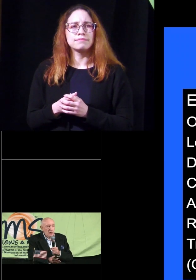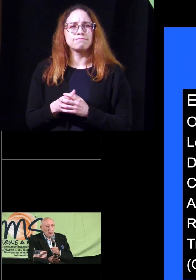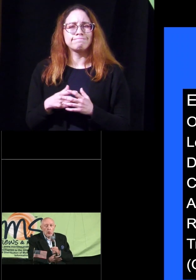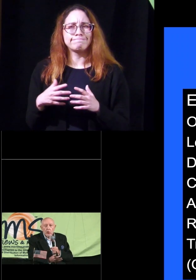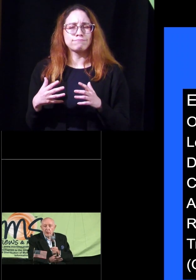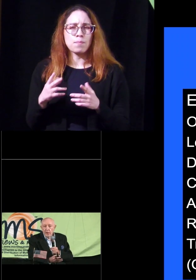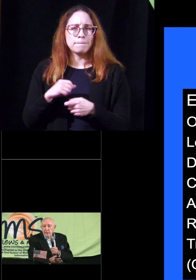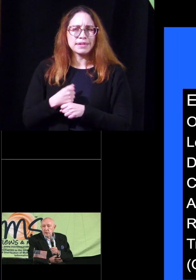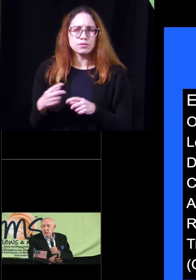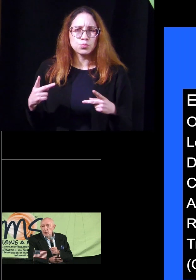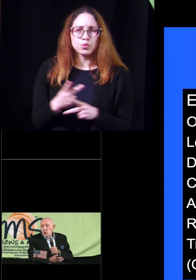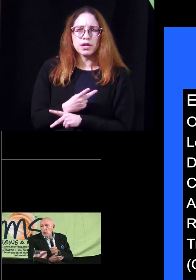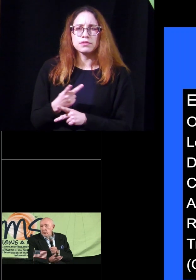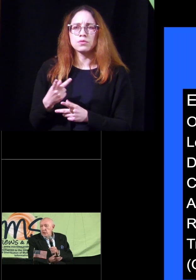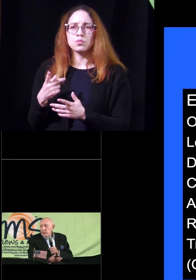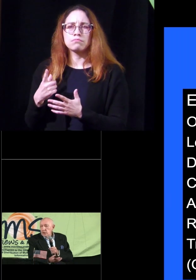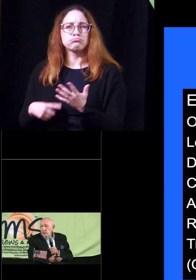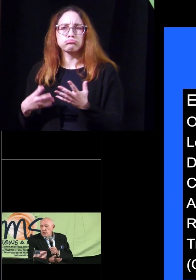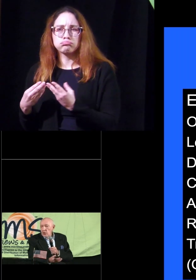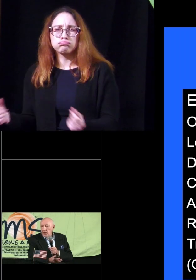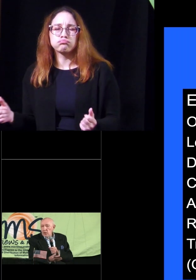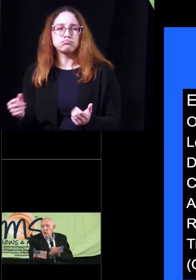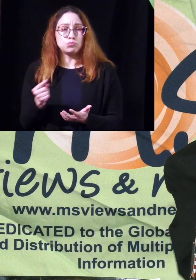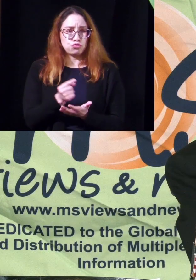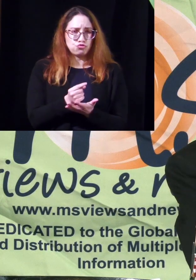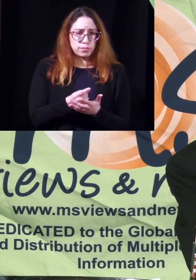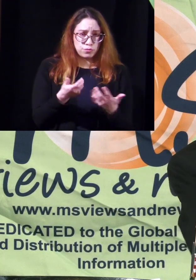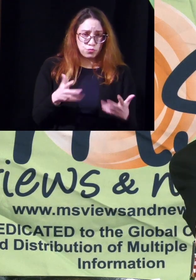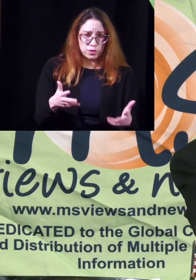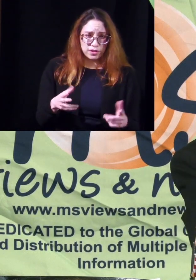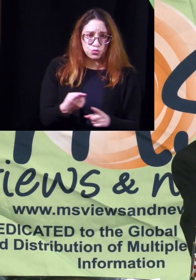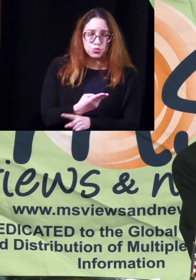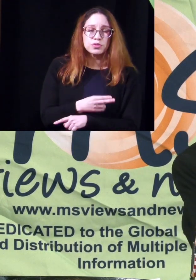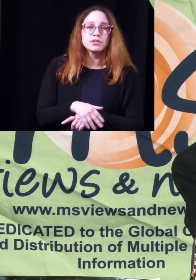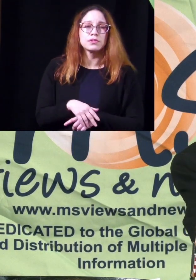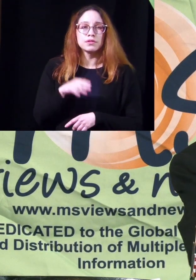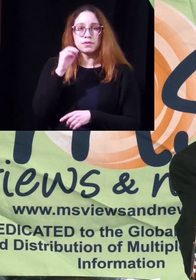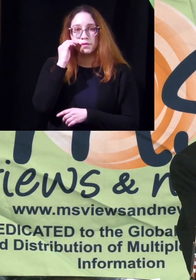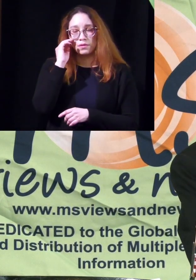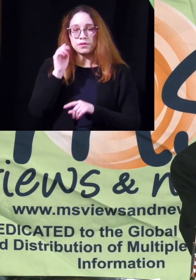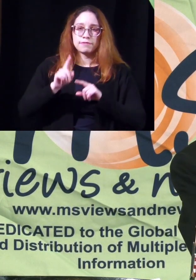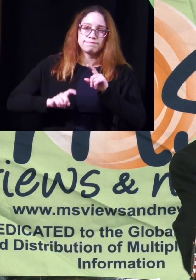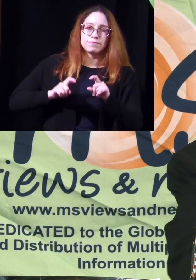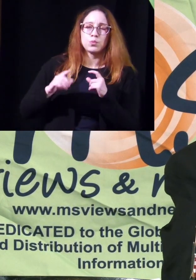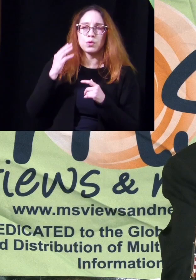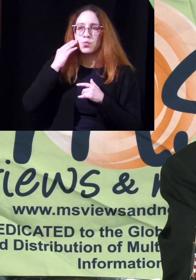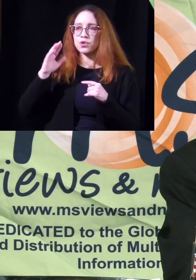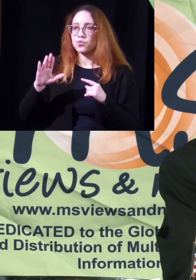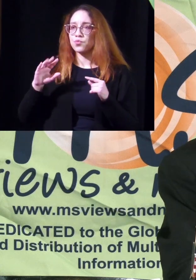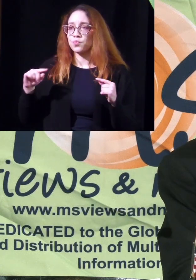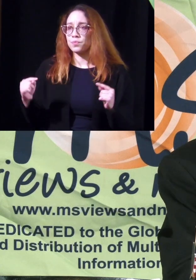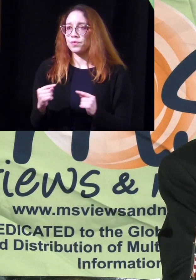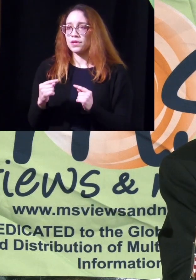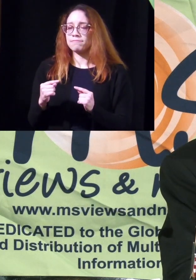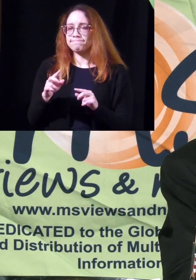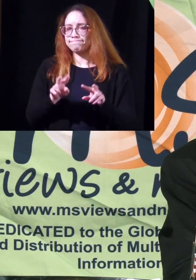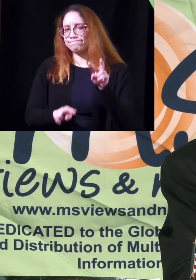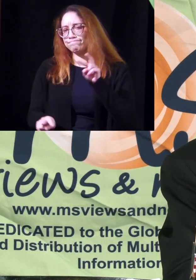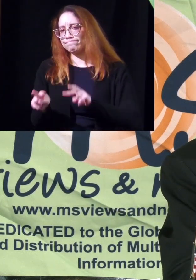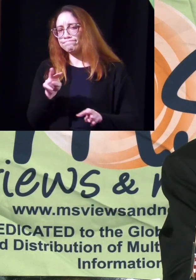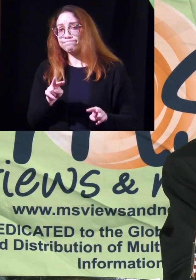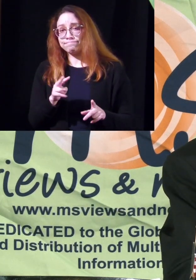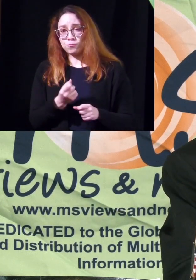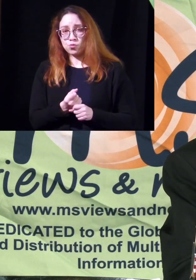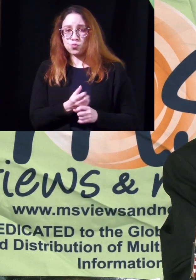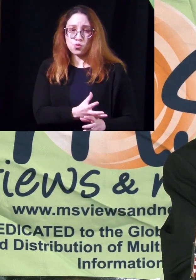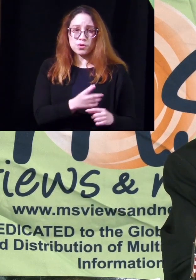aggravates it, what relieves it, what treatments have you tried, old cart. These are questions we want to know about the pain that help us evaluate maybe what's